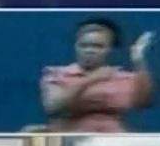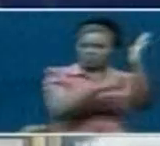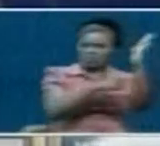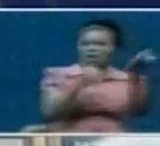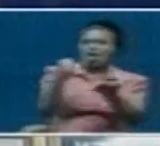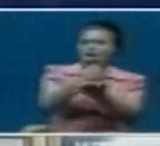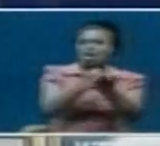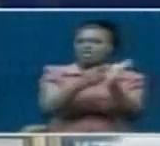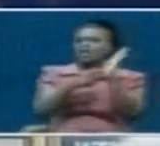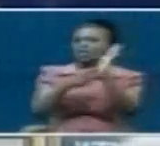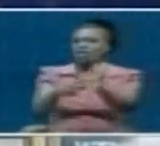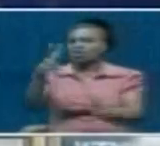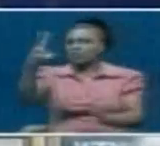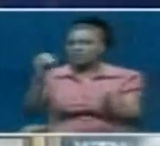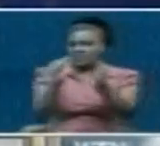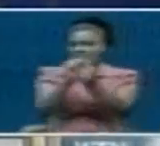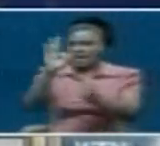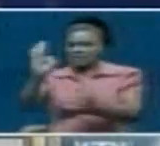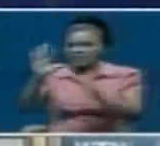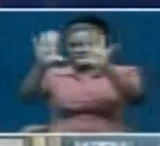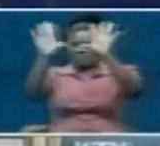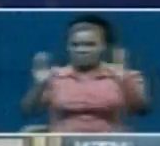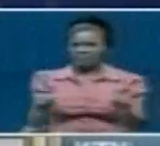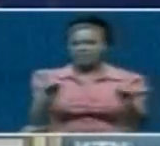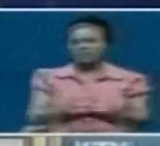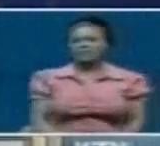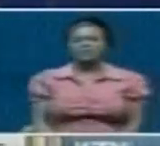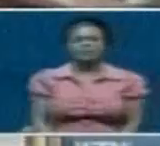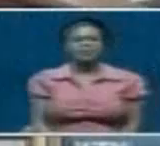General on their 2013 budget.